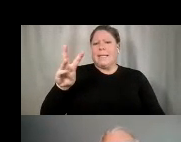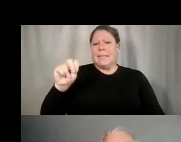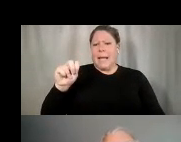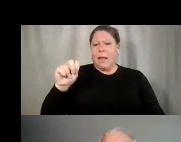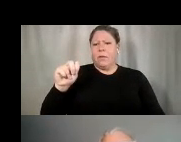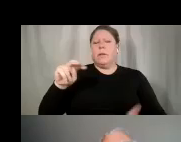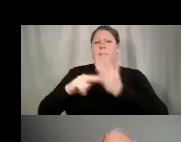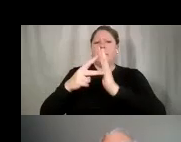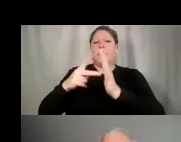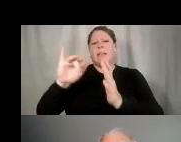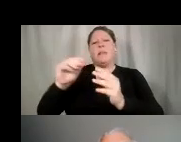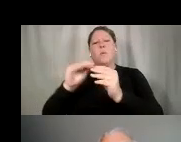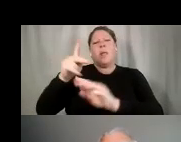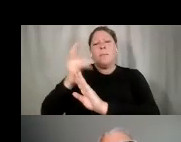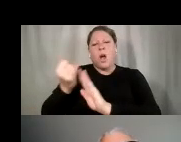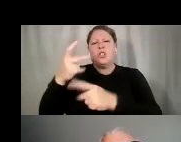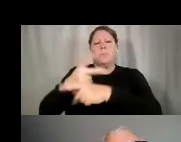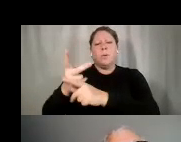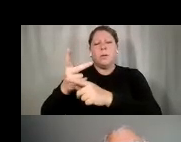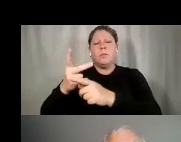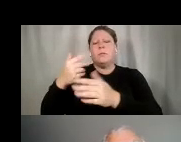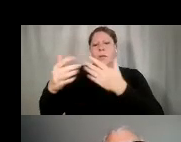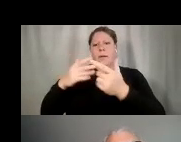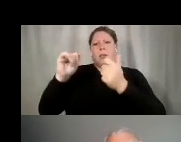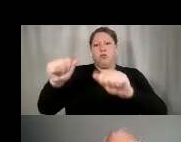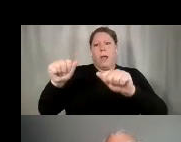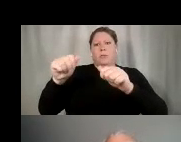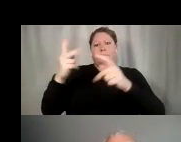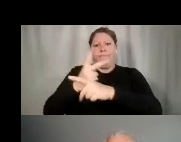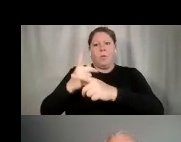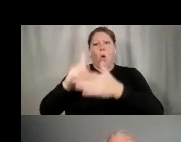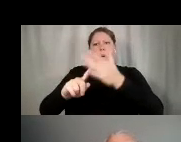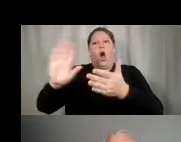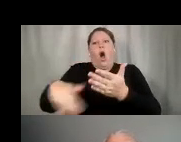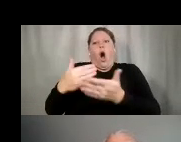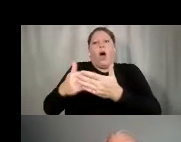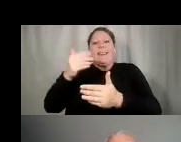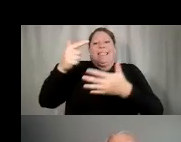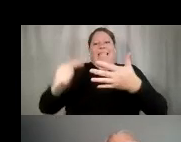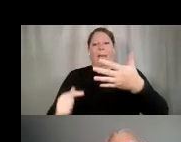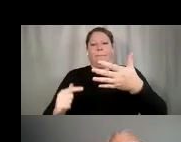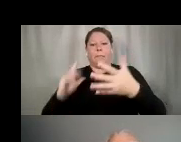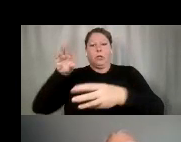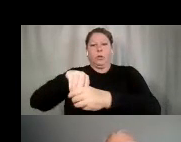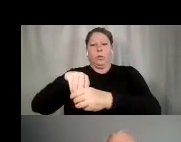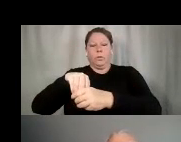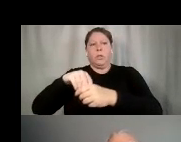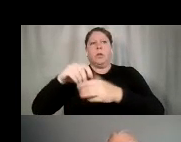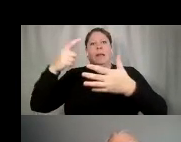work into its specific elements. If we can decompose work, sometimes we can get and understand it and figure out those